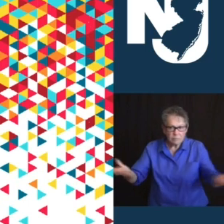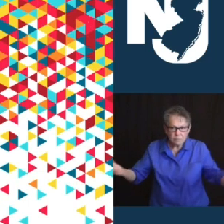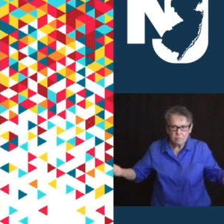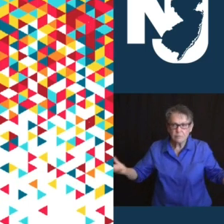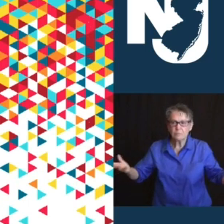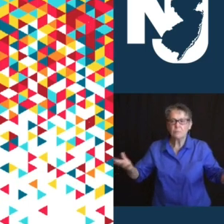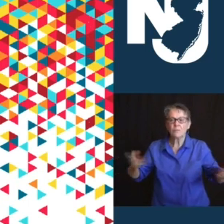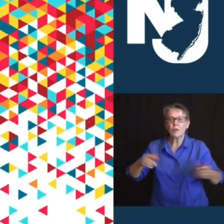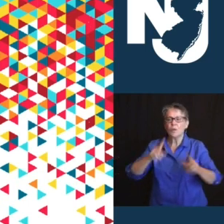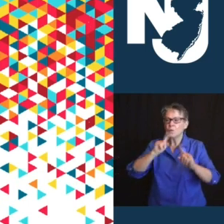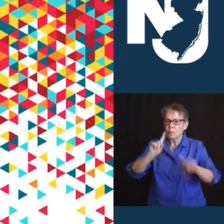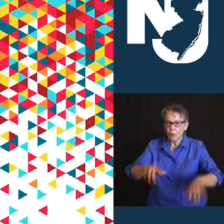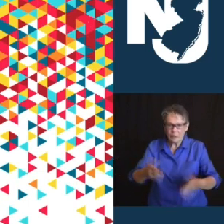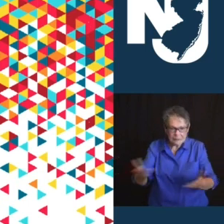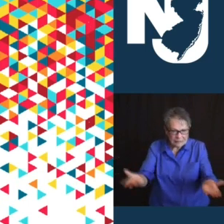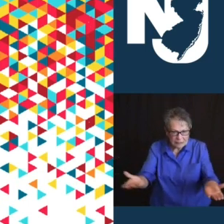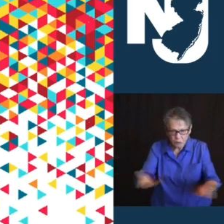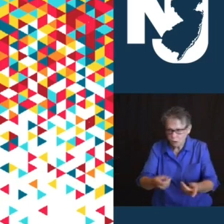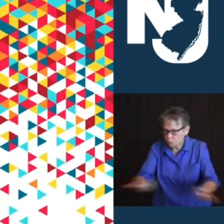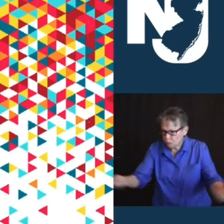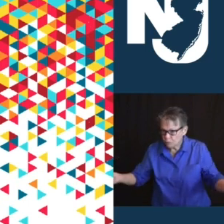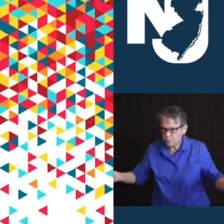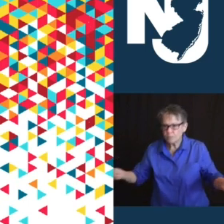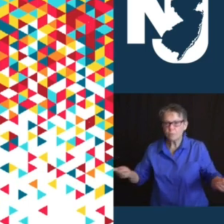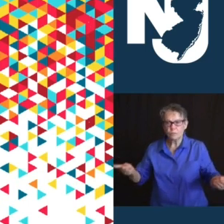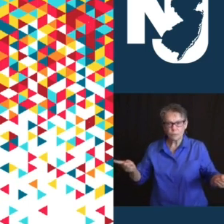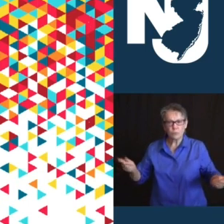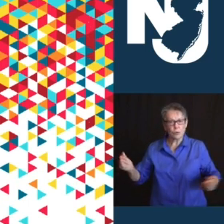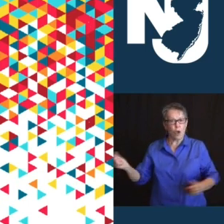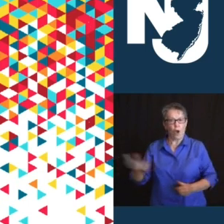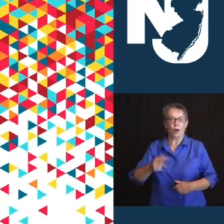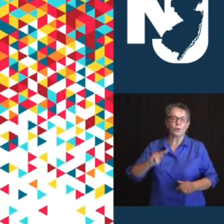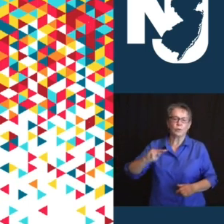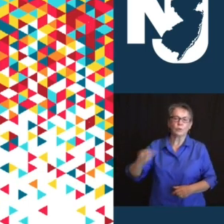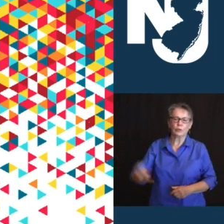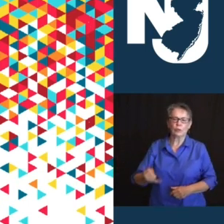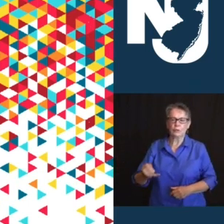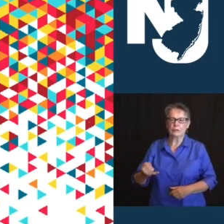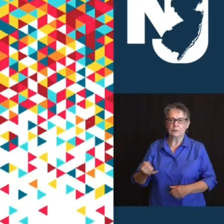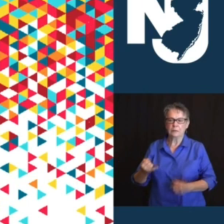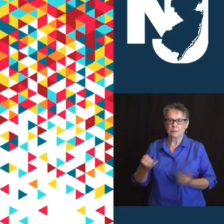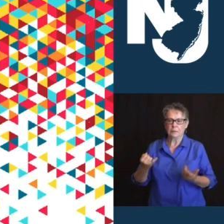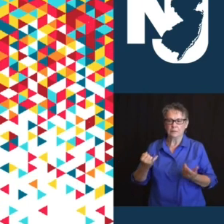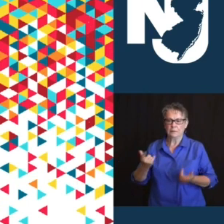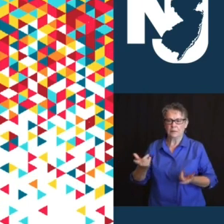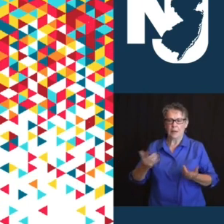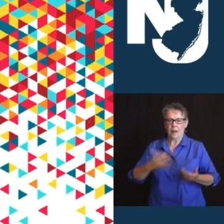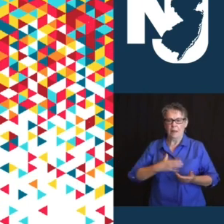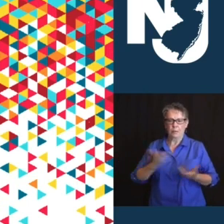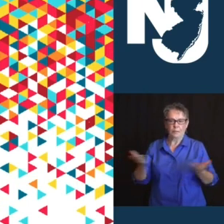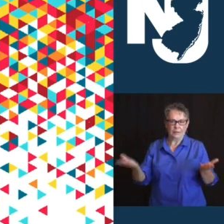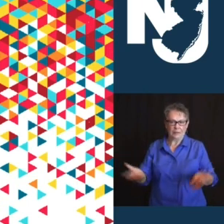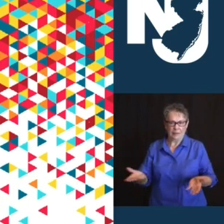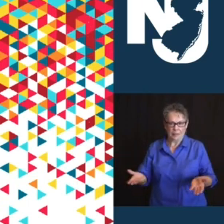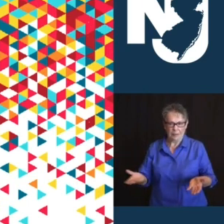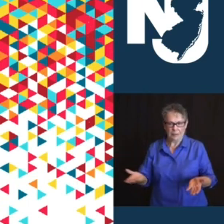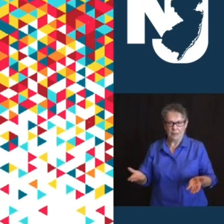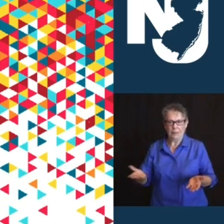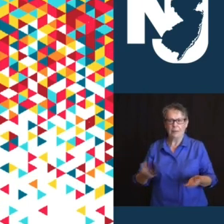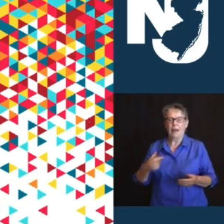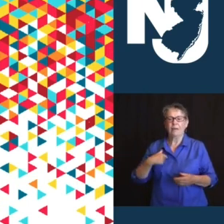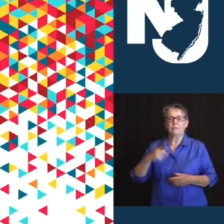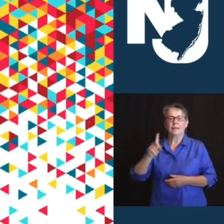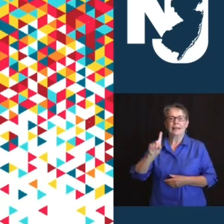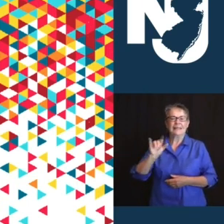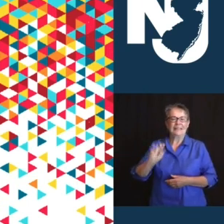in New Jersey. It is my honor to be here. As the Governor said, I am the Dean of the School of Public Health at Rutgers University, which is part of Rutgers Biomedical and